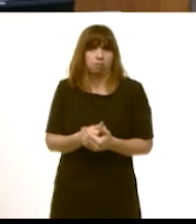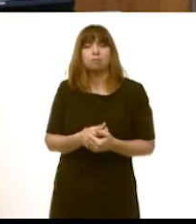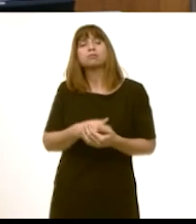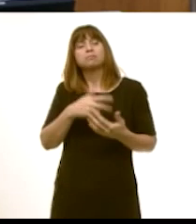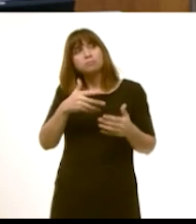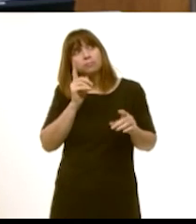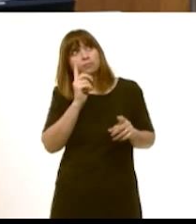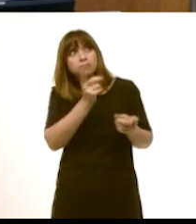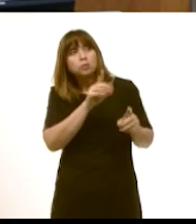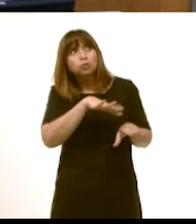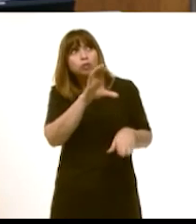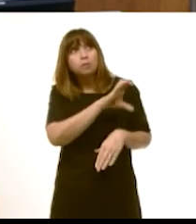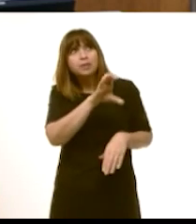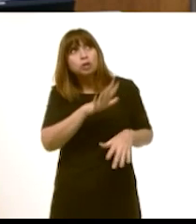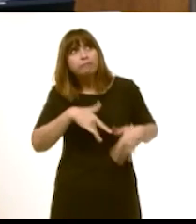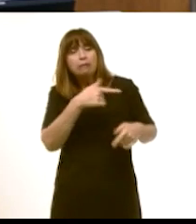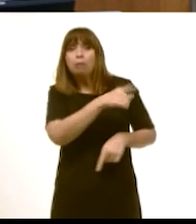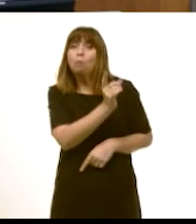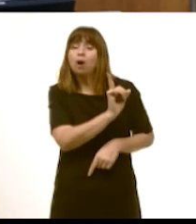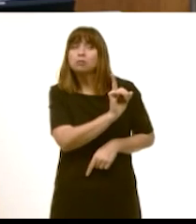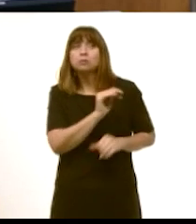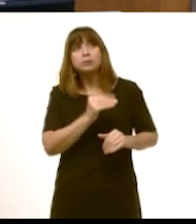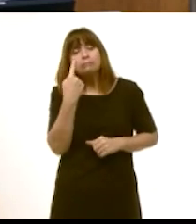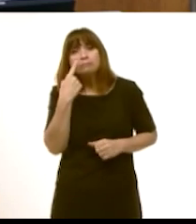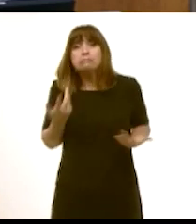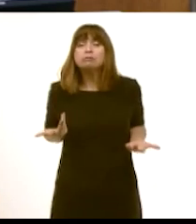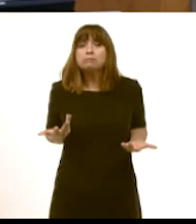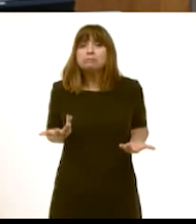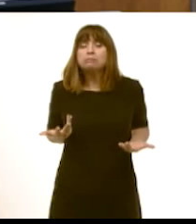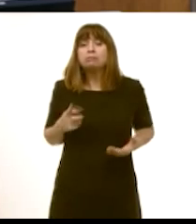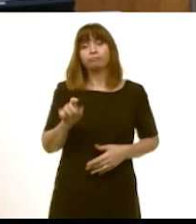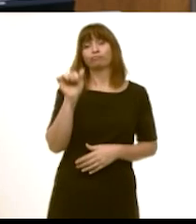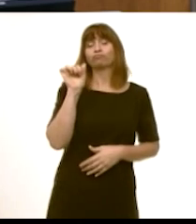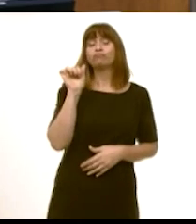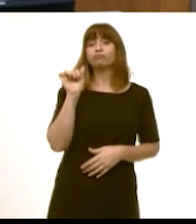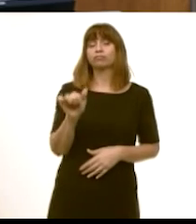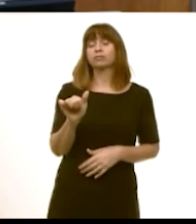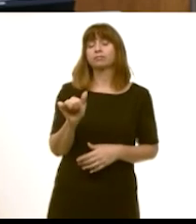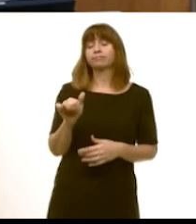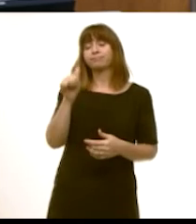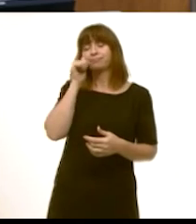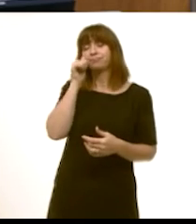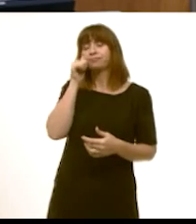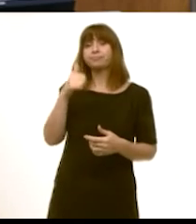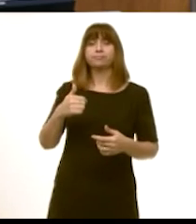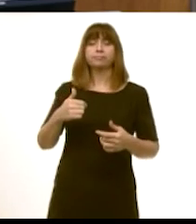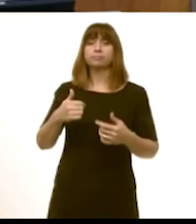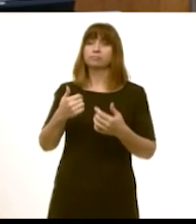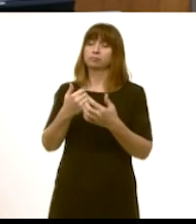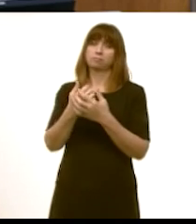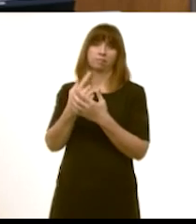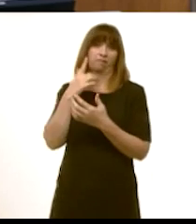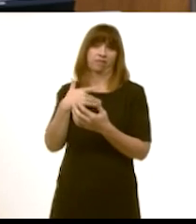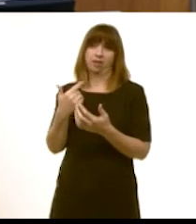see what view the Children's Commissioner takes on that, but it's right to say that many cases, possibly even the majority, it's